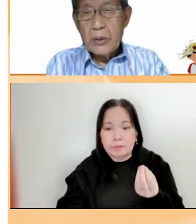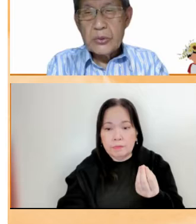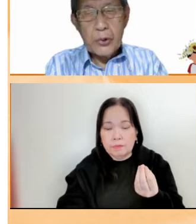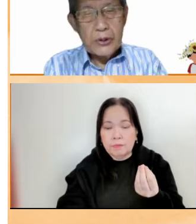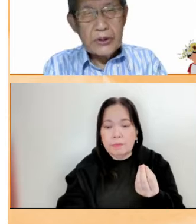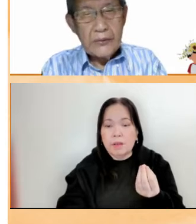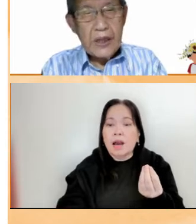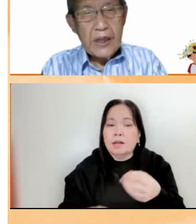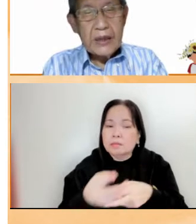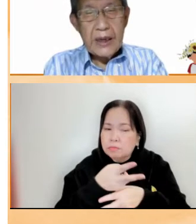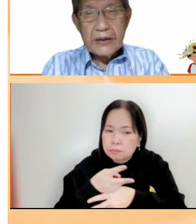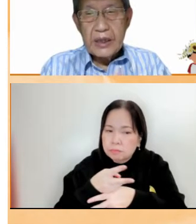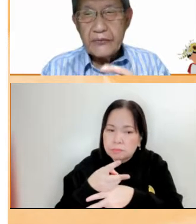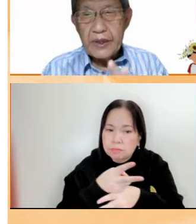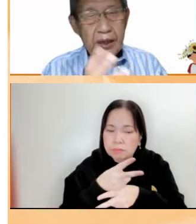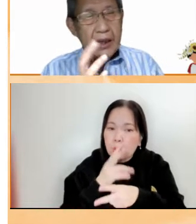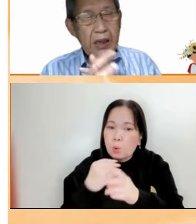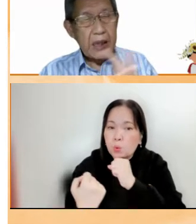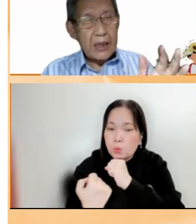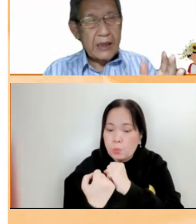part of supportive